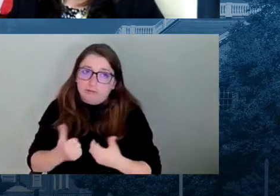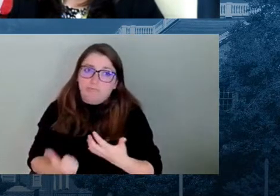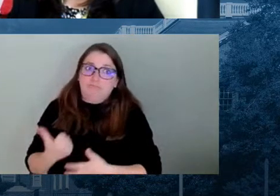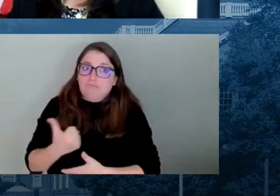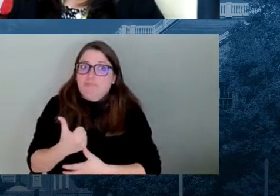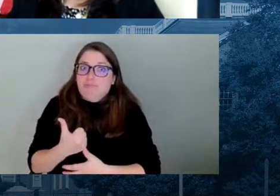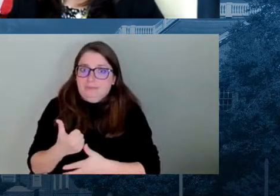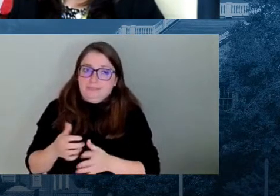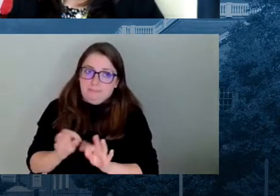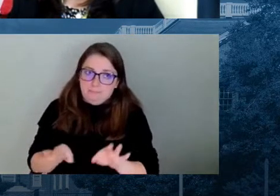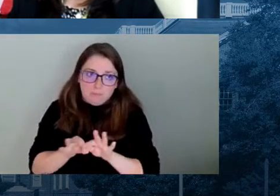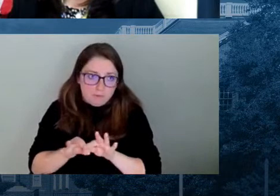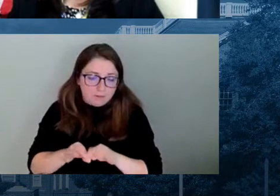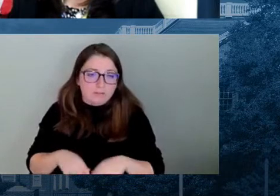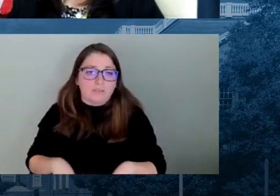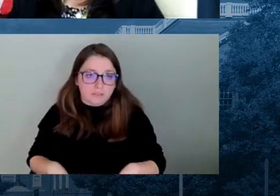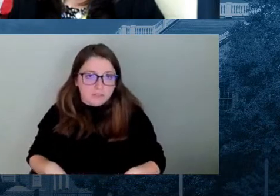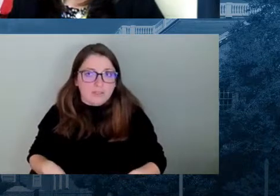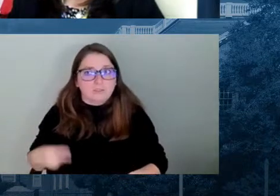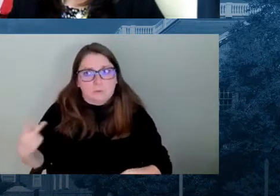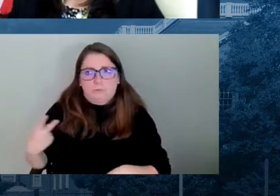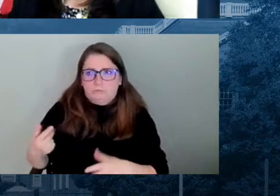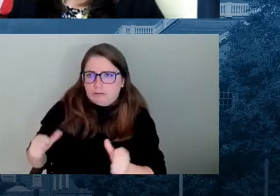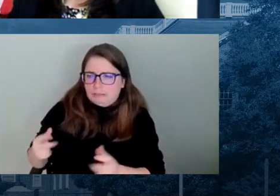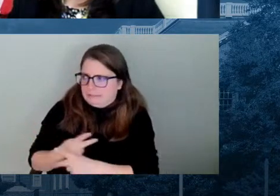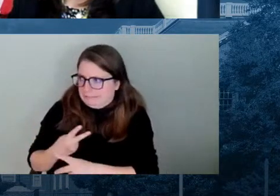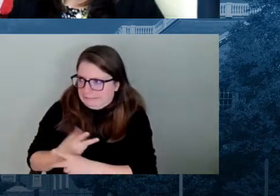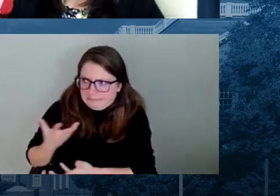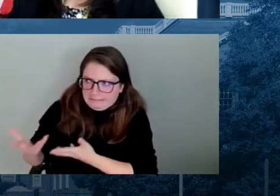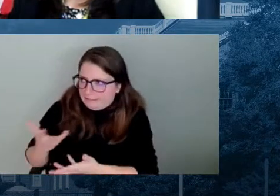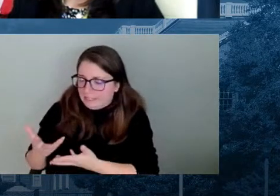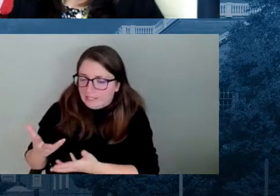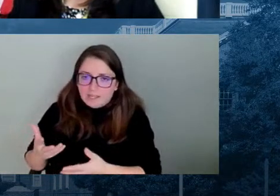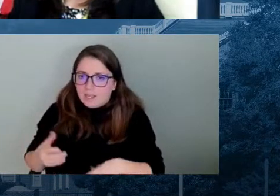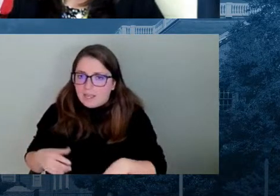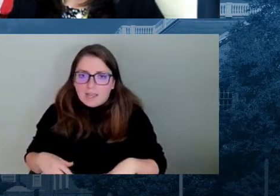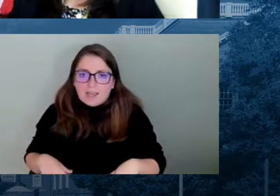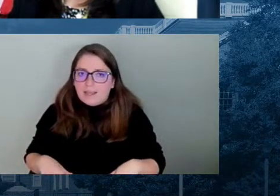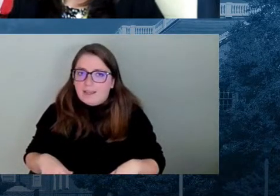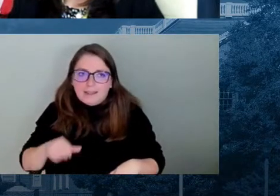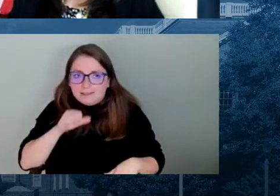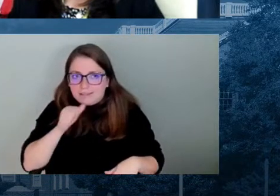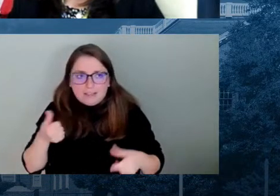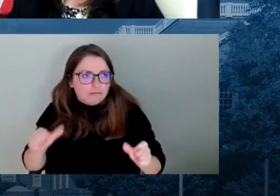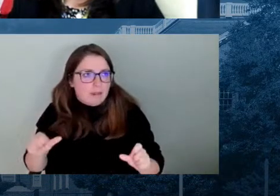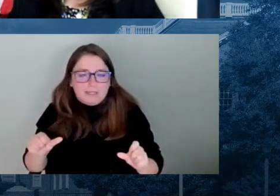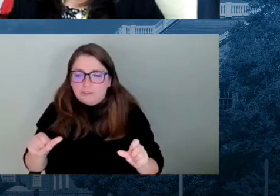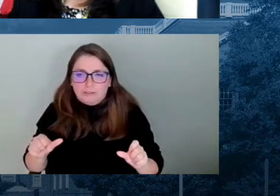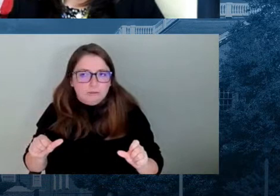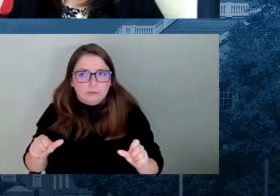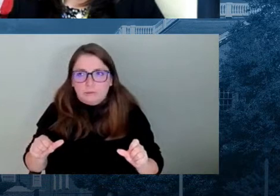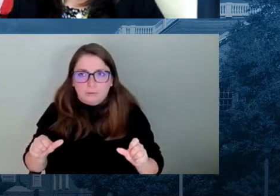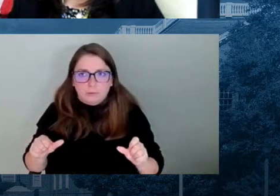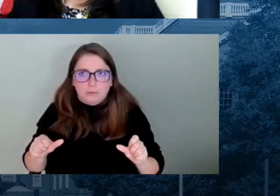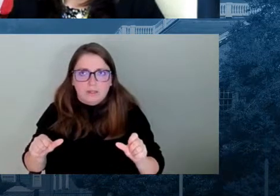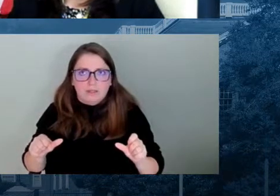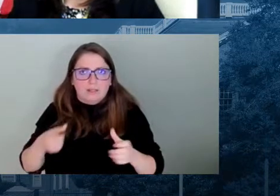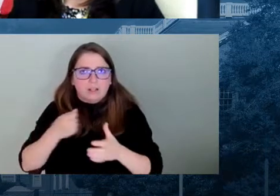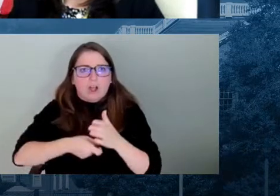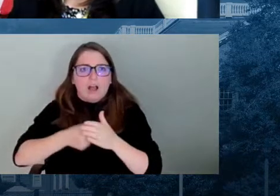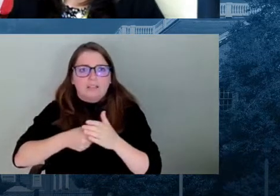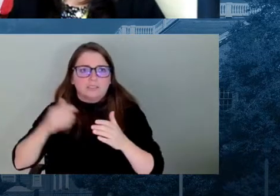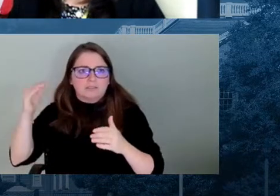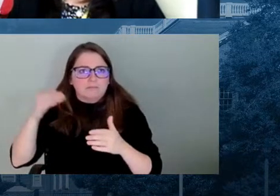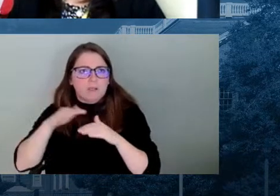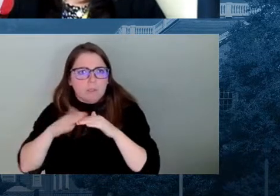ways so that doesn't become a race to the bottom, if you will. We've always been very competitive here in Wilmington,